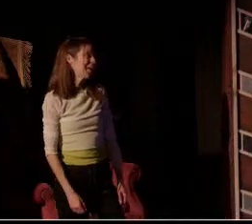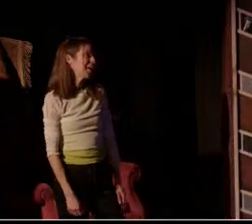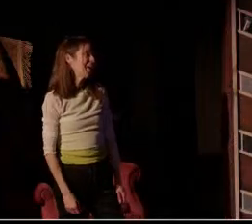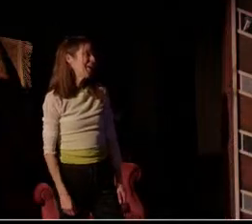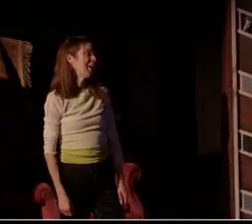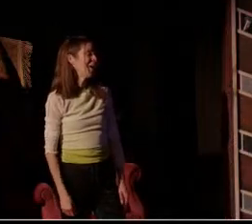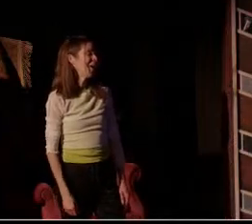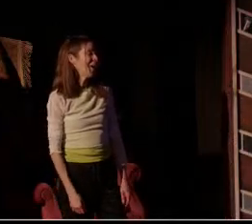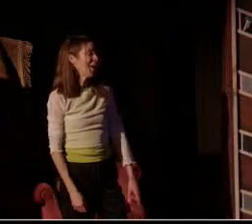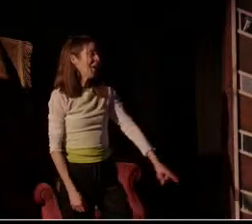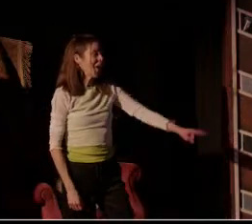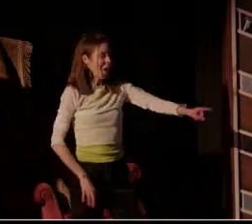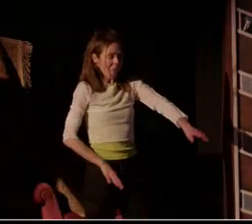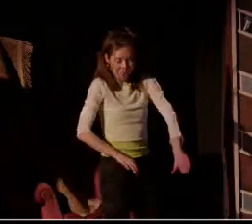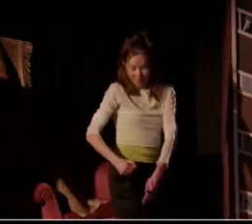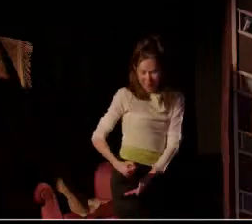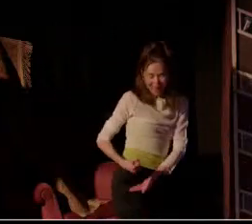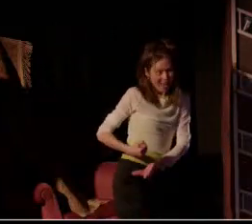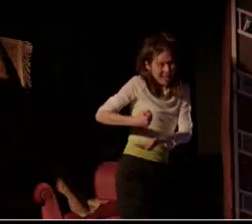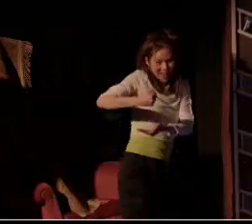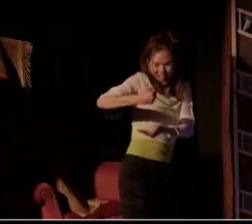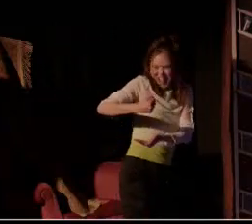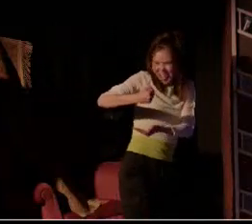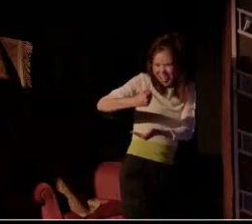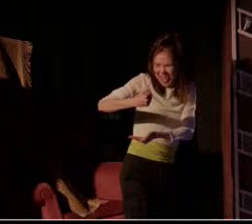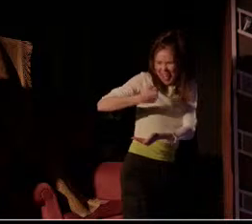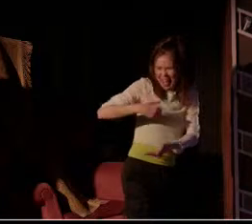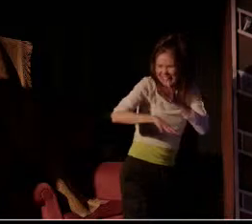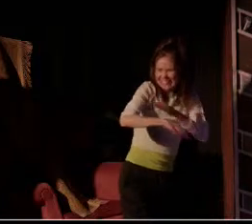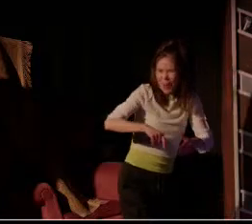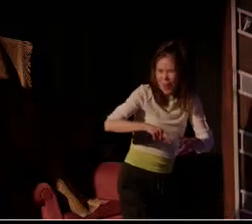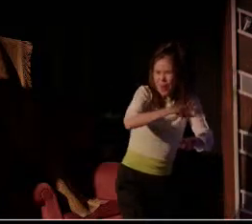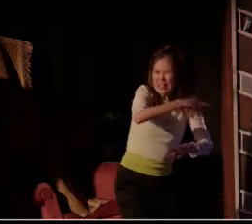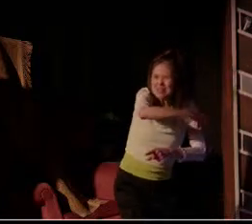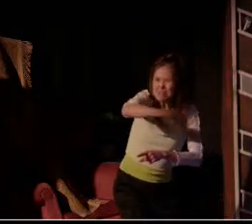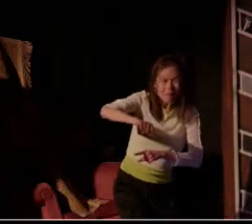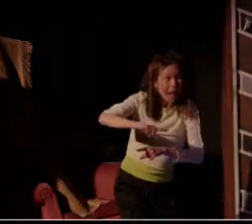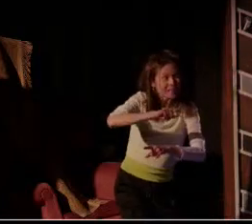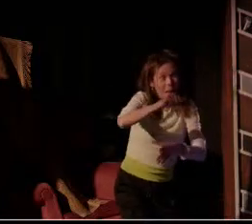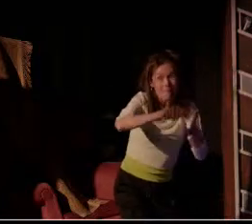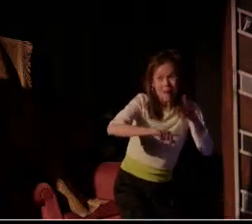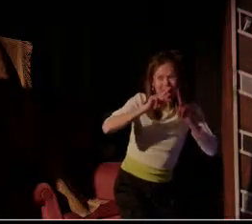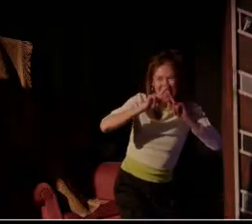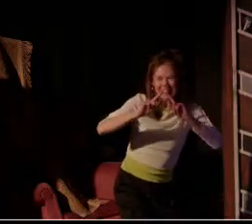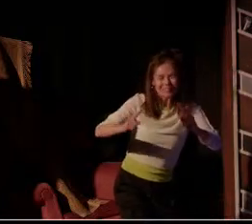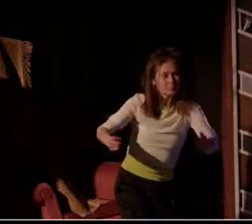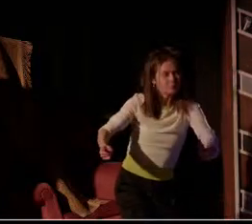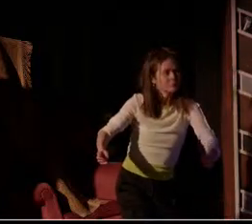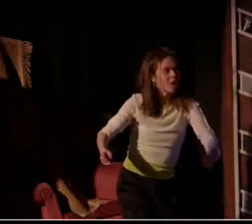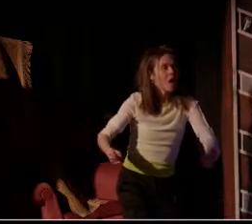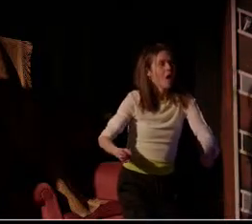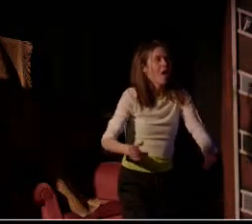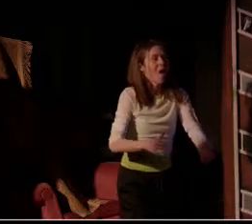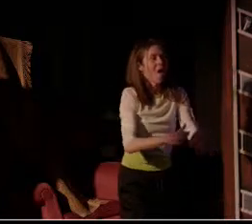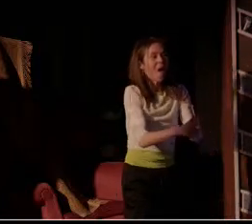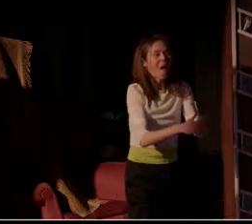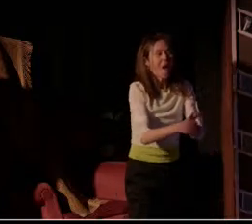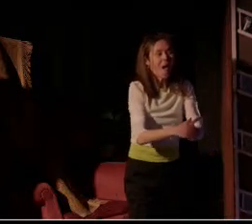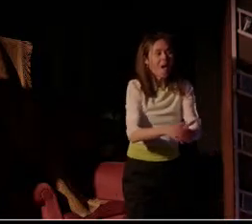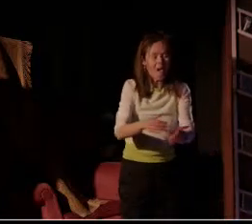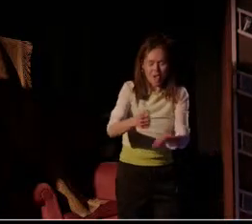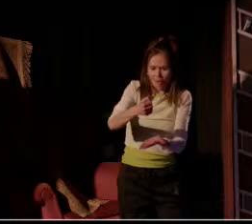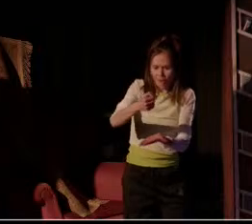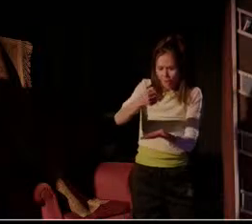Your purse is not near enough for your spices because it's here with me. And if this cheap one can't beget